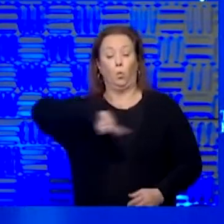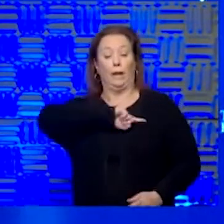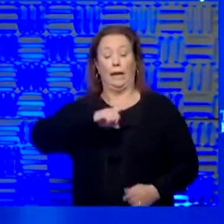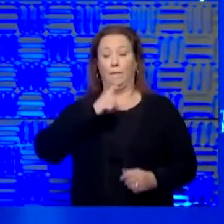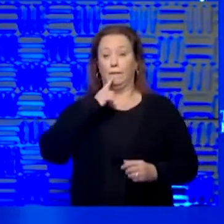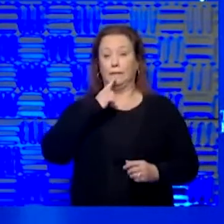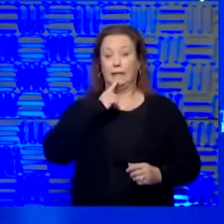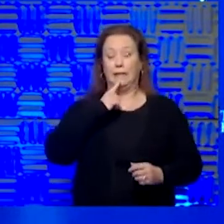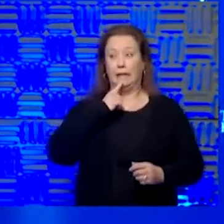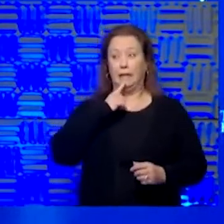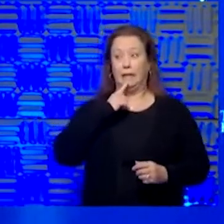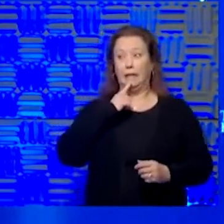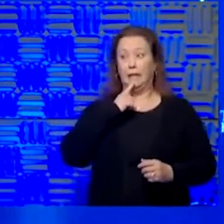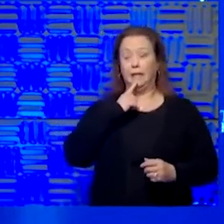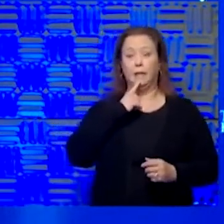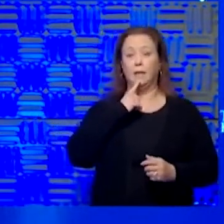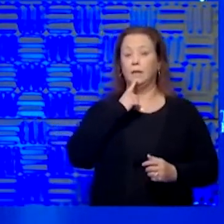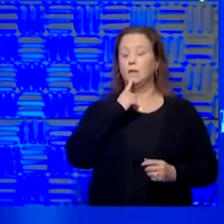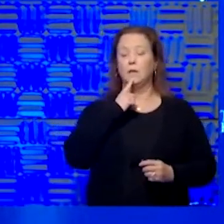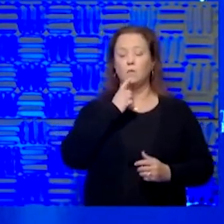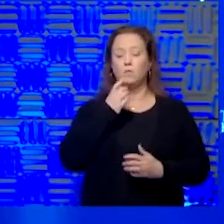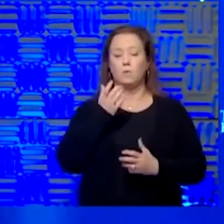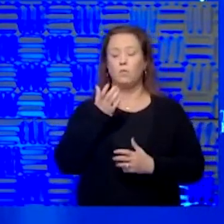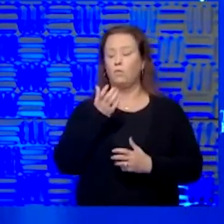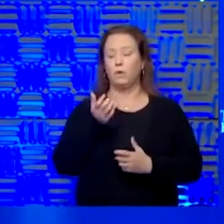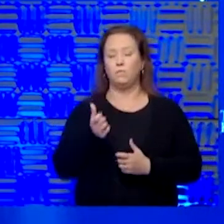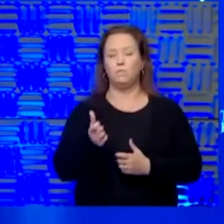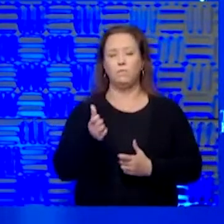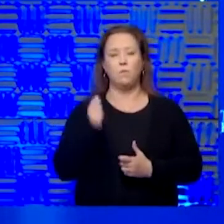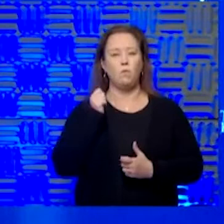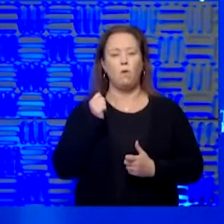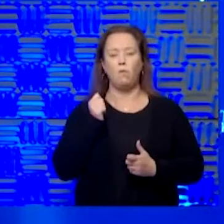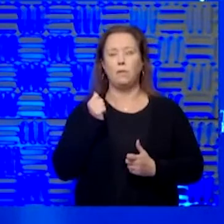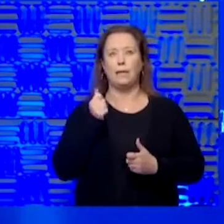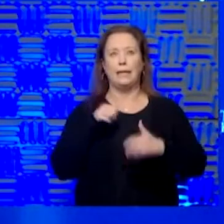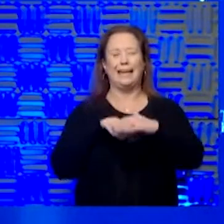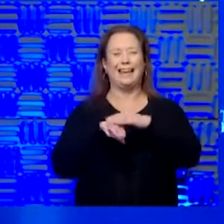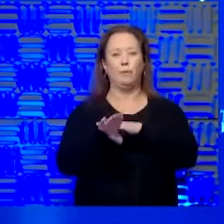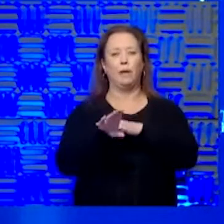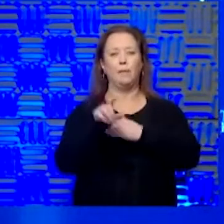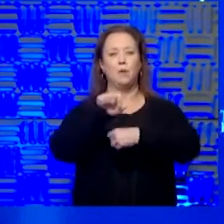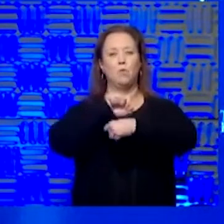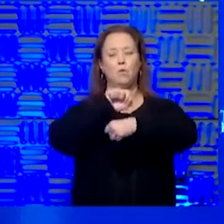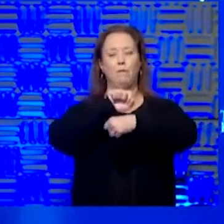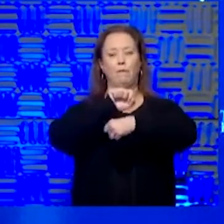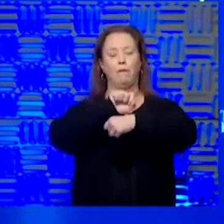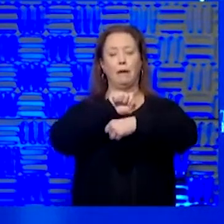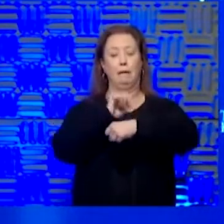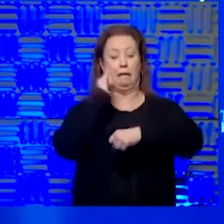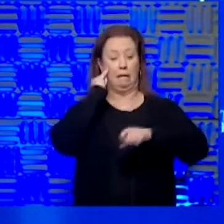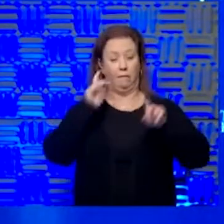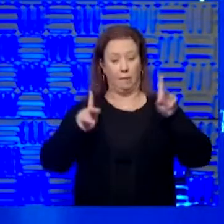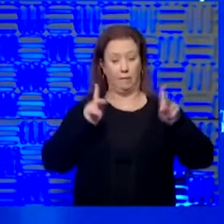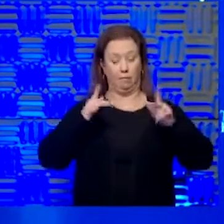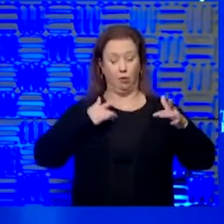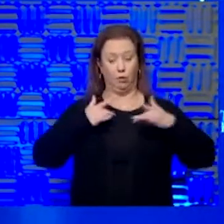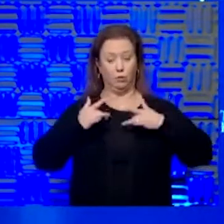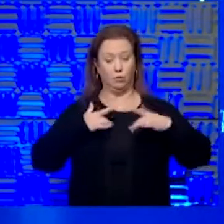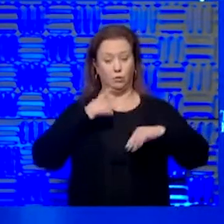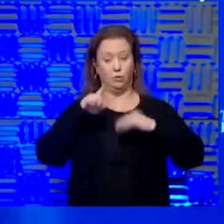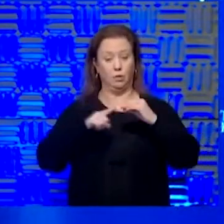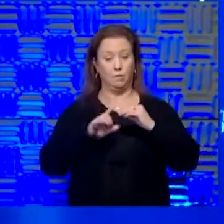we will not have anybody come in unless they are, if people are concerned about